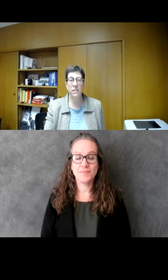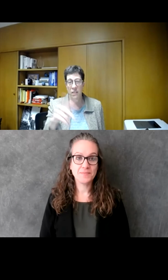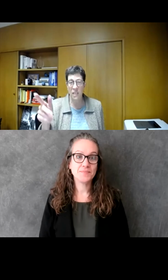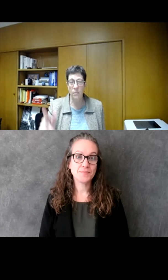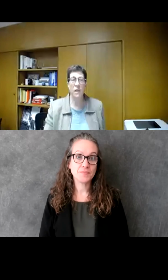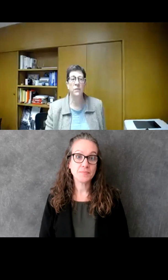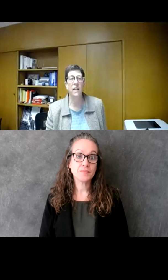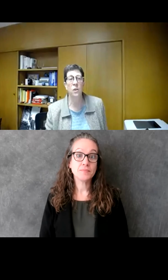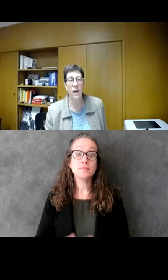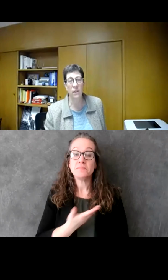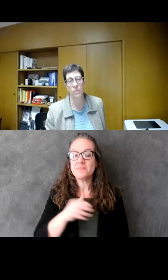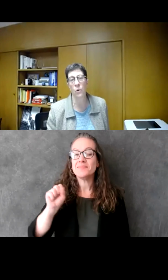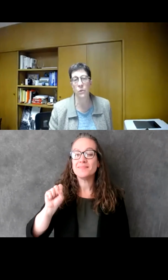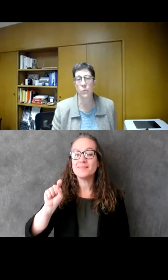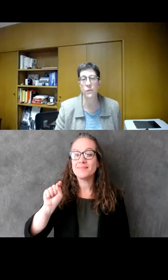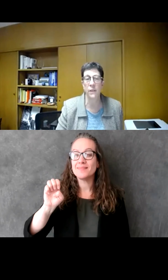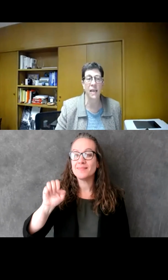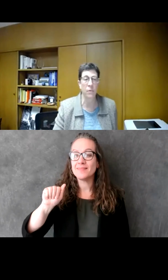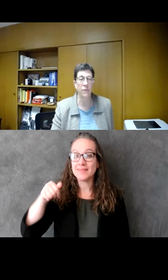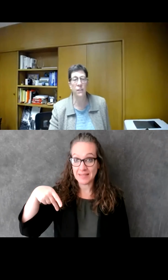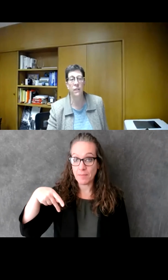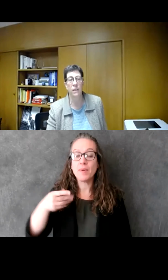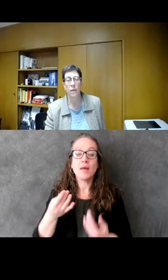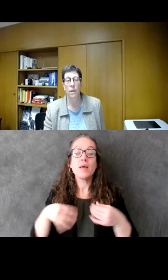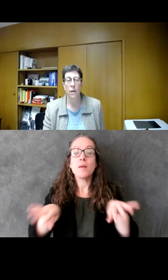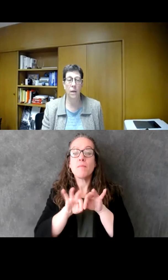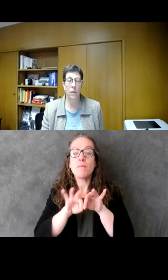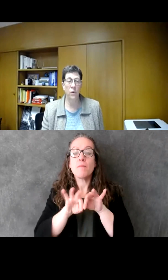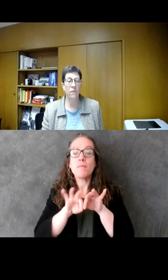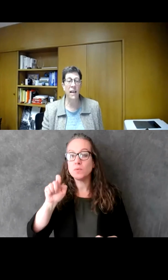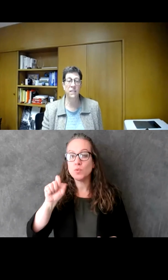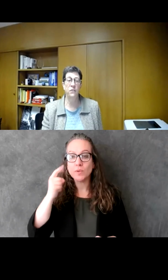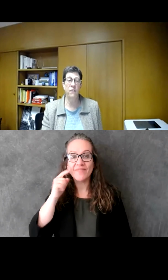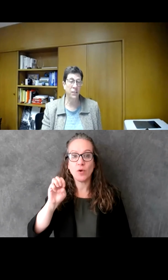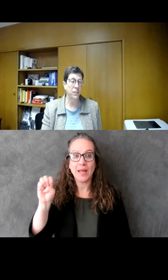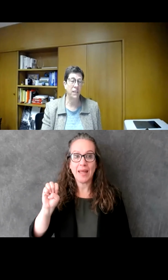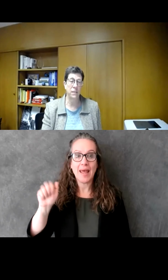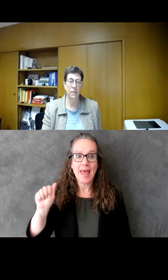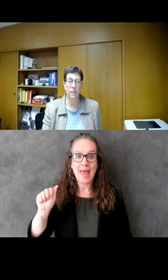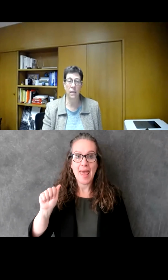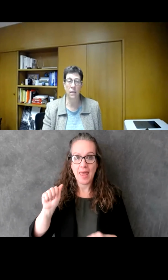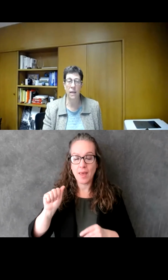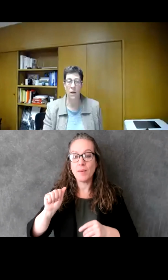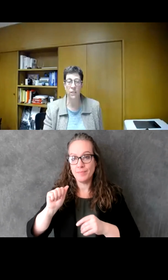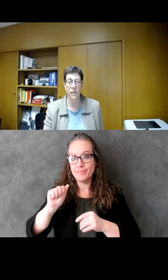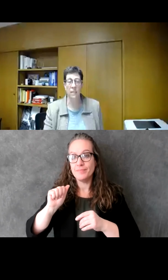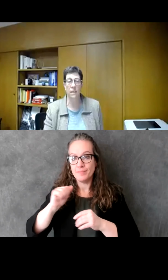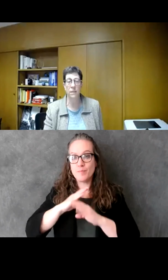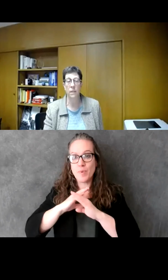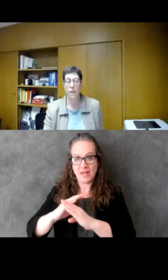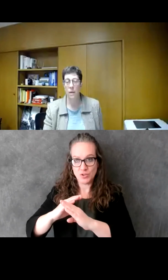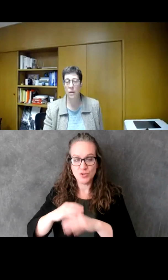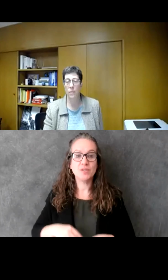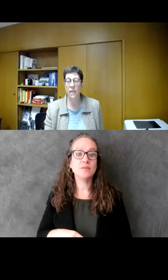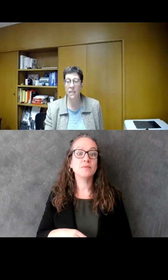This is the STEEP that I was telling you about, support and tools for EA prevention, with fact sheets and outreach